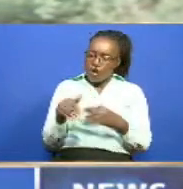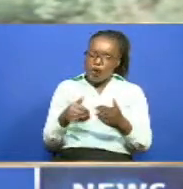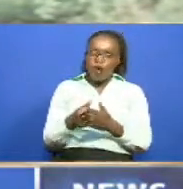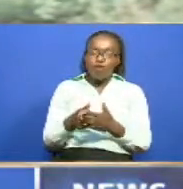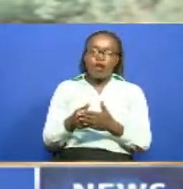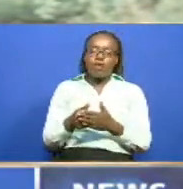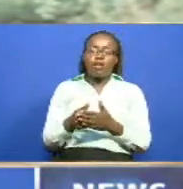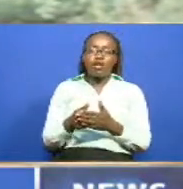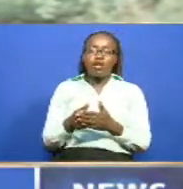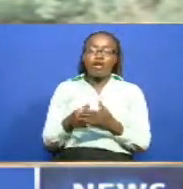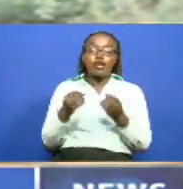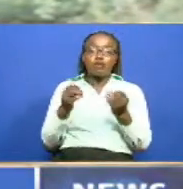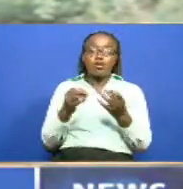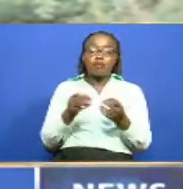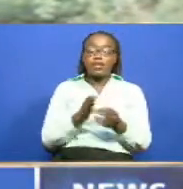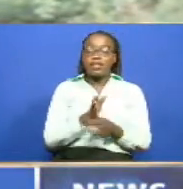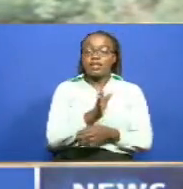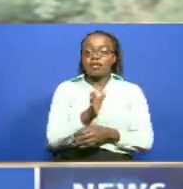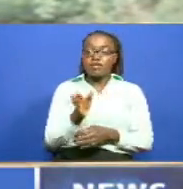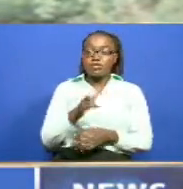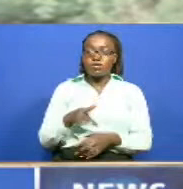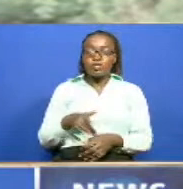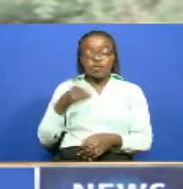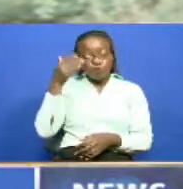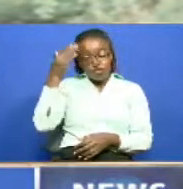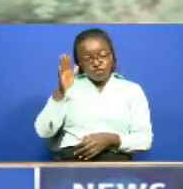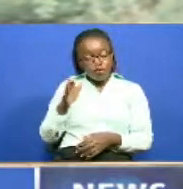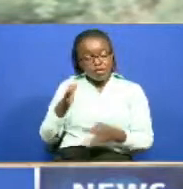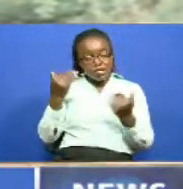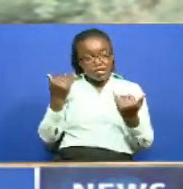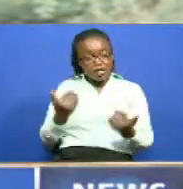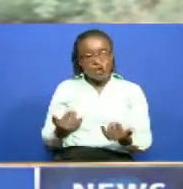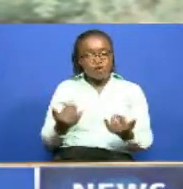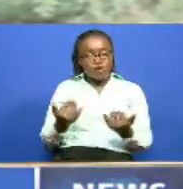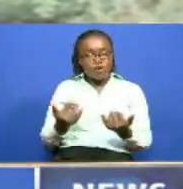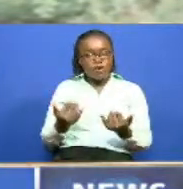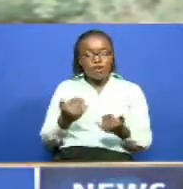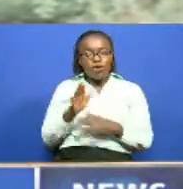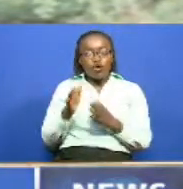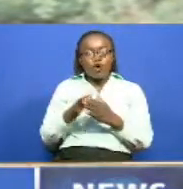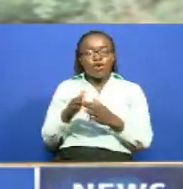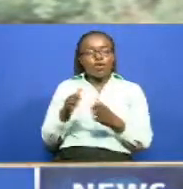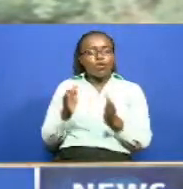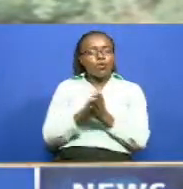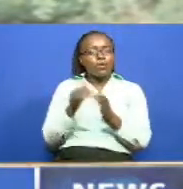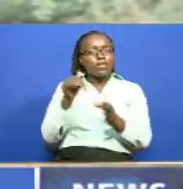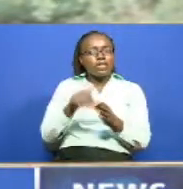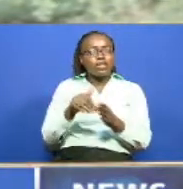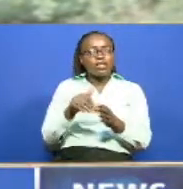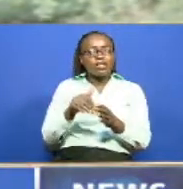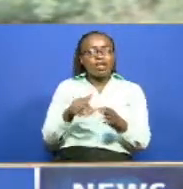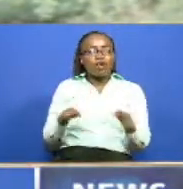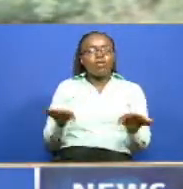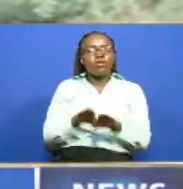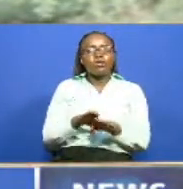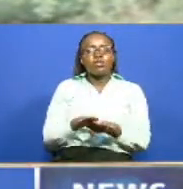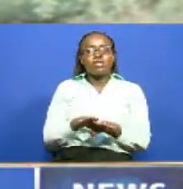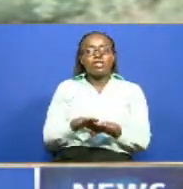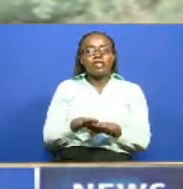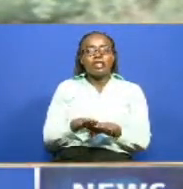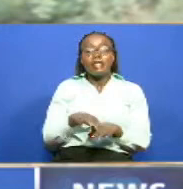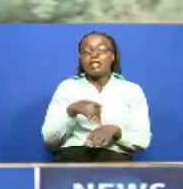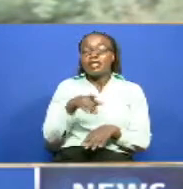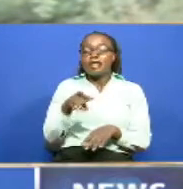all, and many other biodiversity that we still do not know exactly now, that were all within the brackish environment, have all been closed. And so because of that